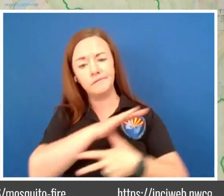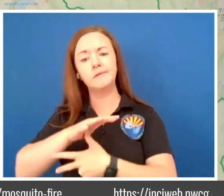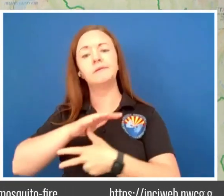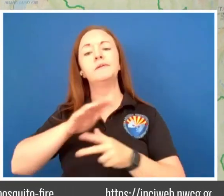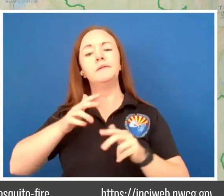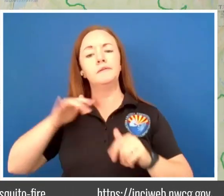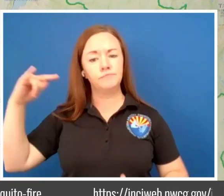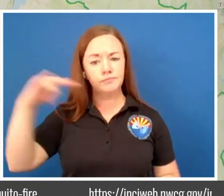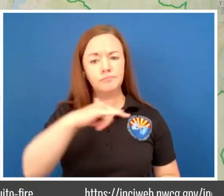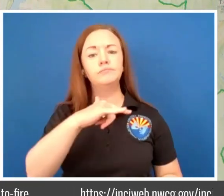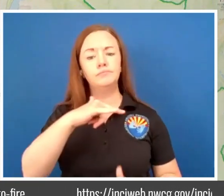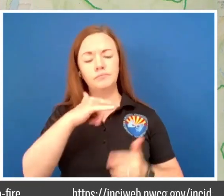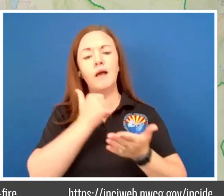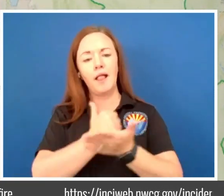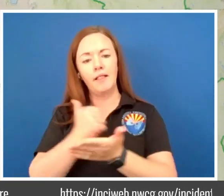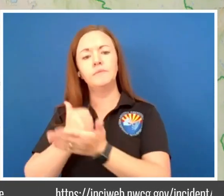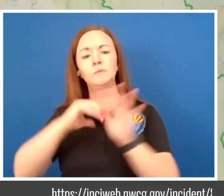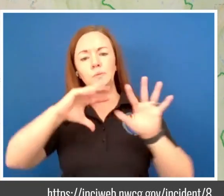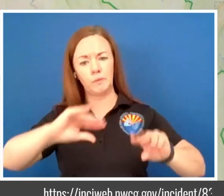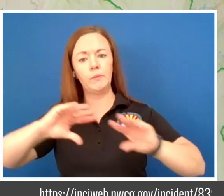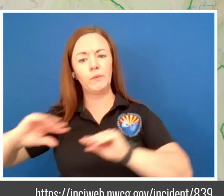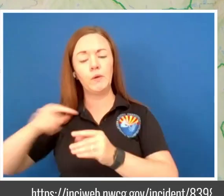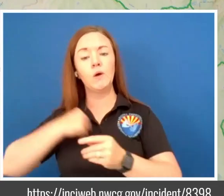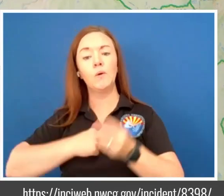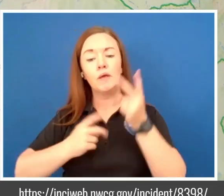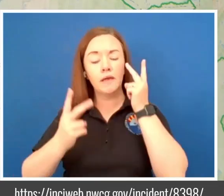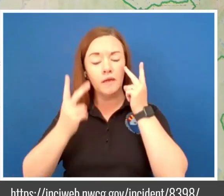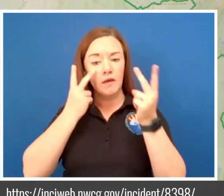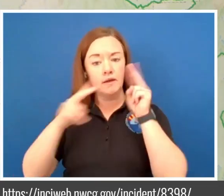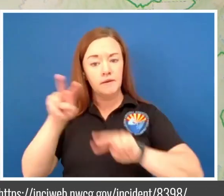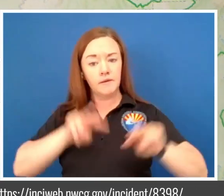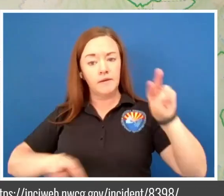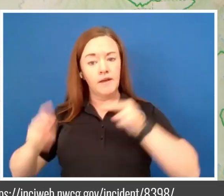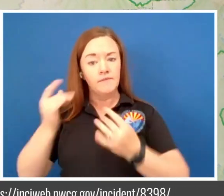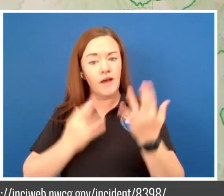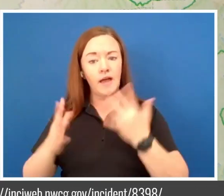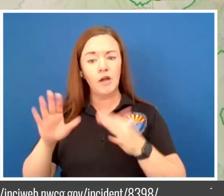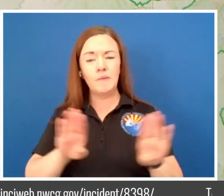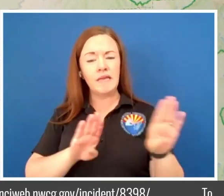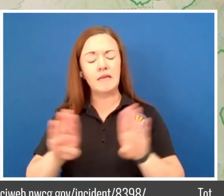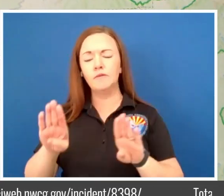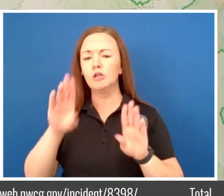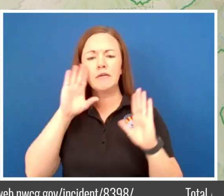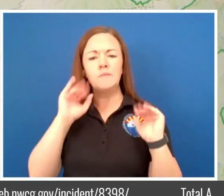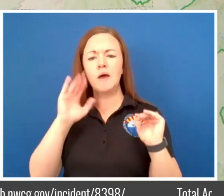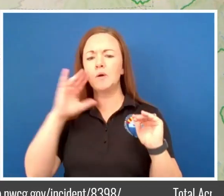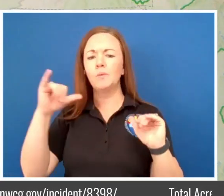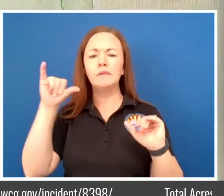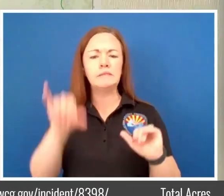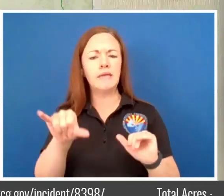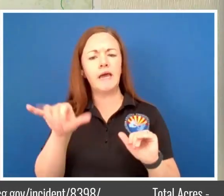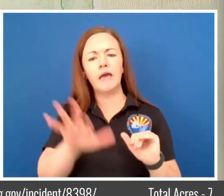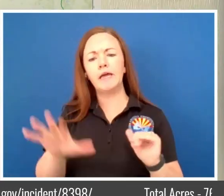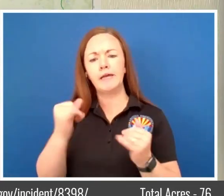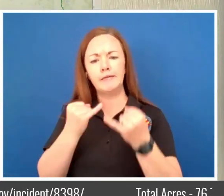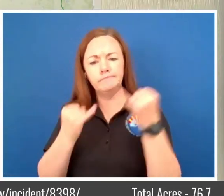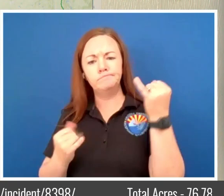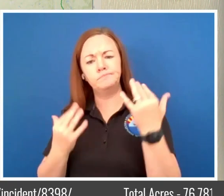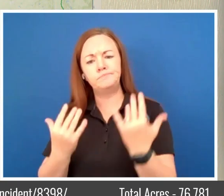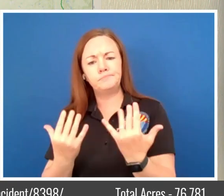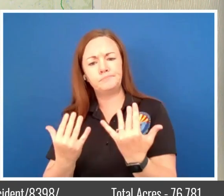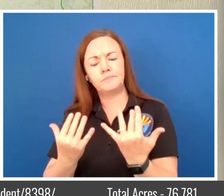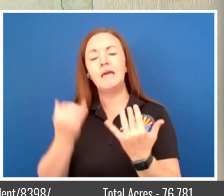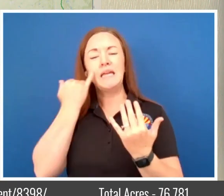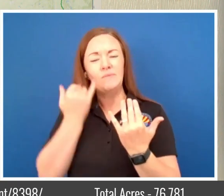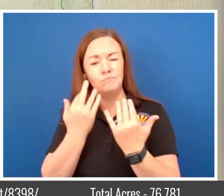we observe this fire behavior, we're not anticipating anything to come out. If it did start to move a little bit, it's not going to